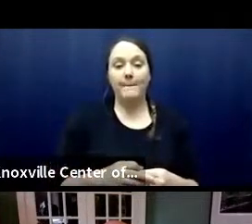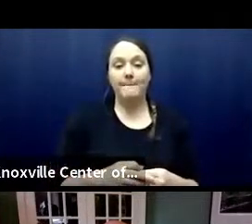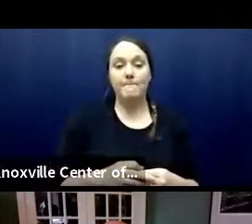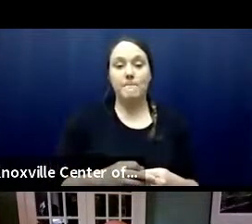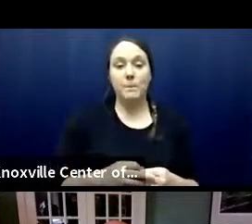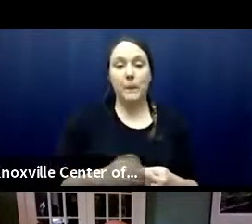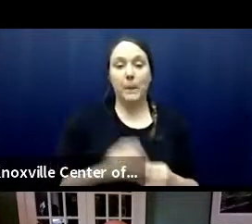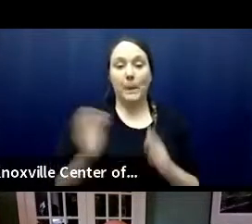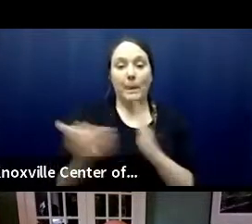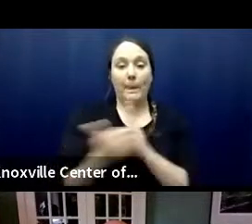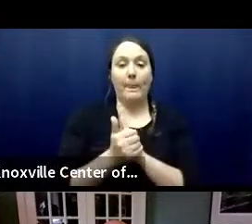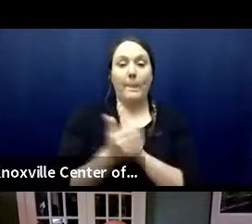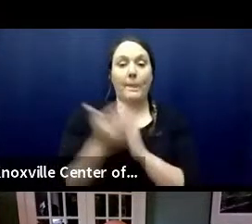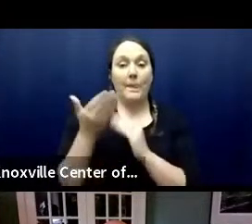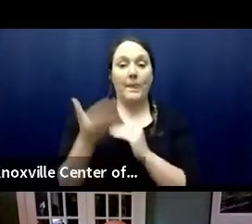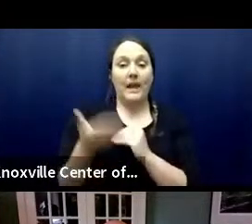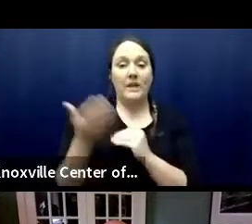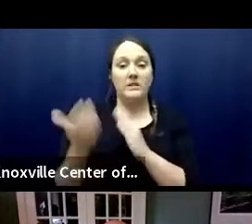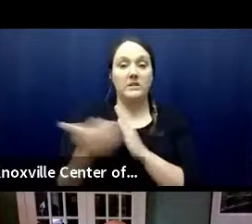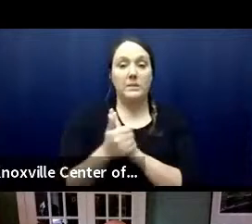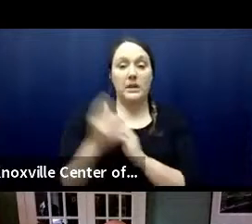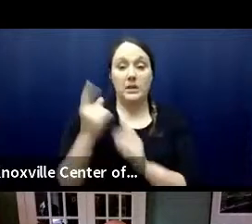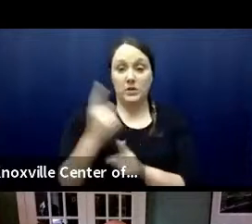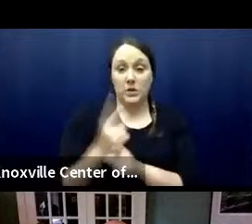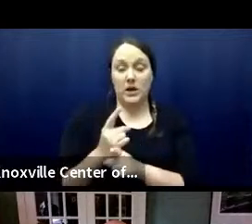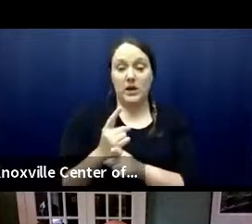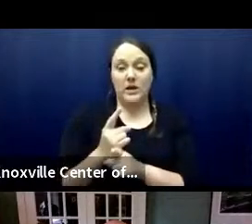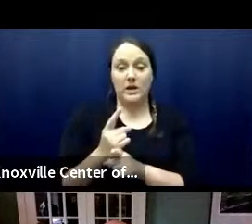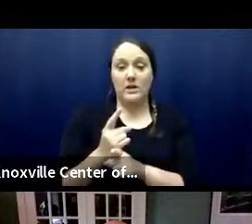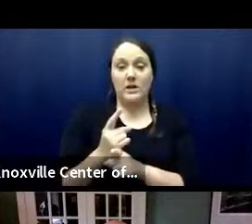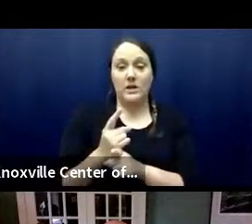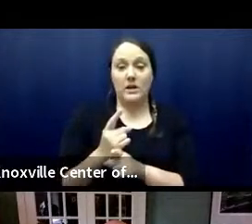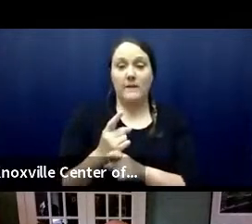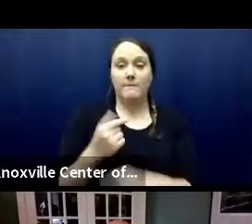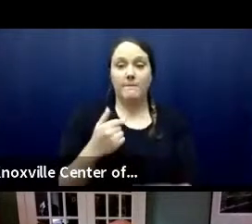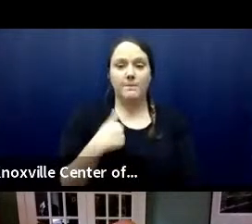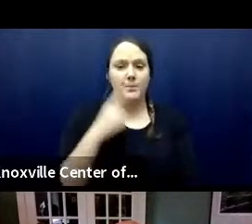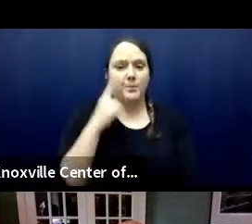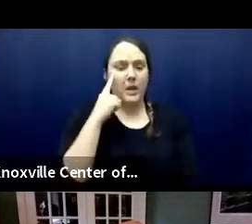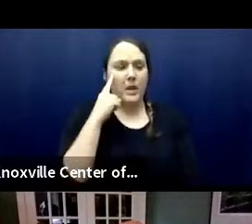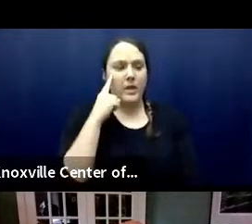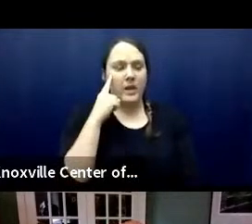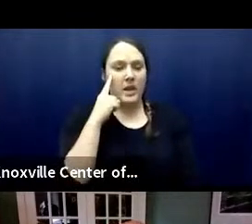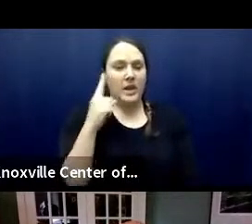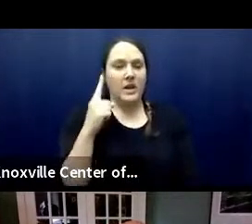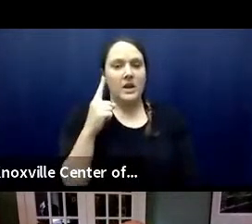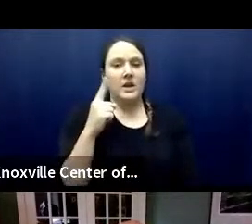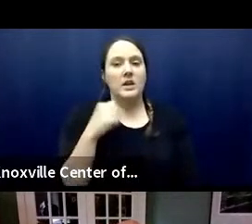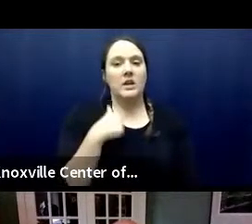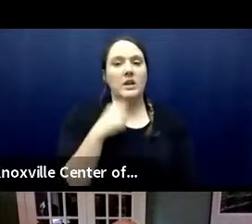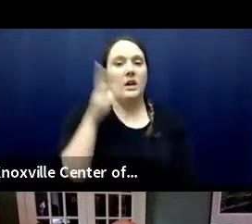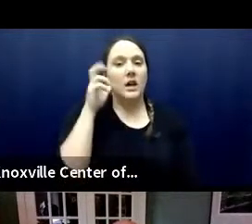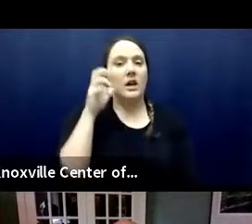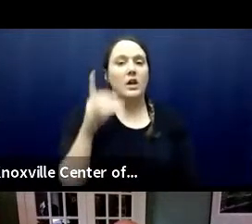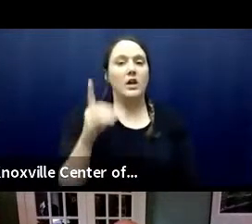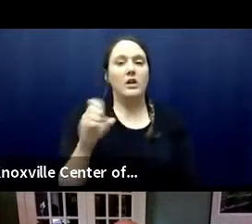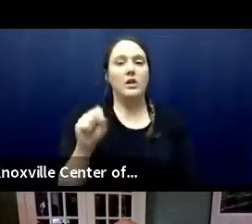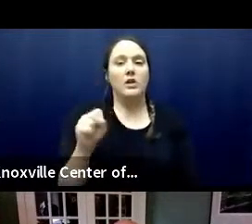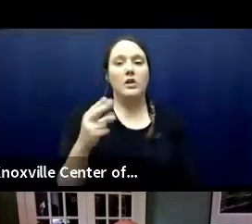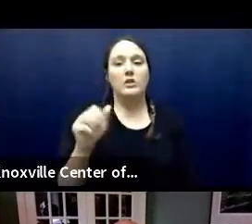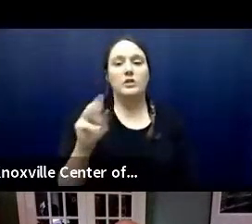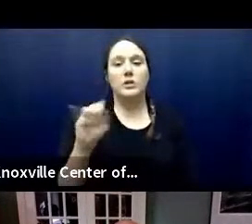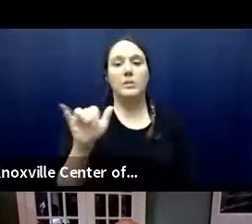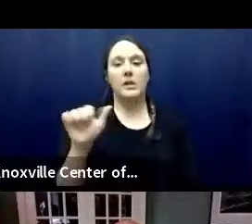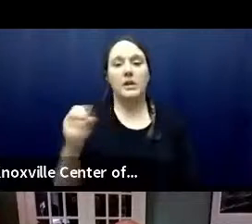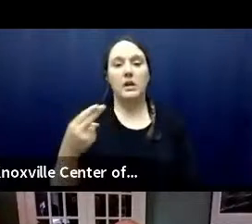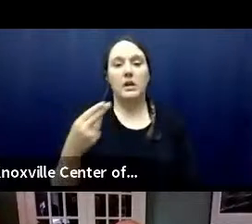as amended, because you did correct, Mr. Sanders, the amendment. I believe I heard Dr. Shamiyeh say that he